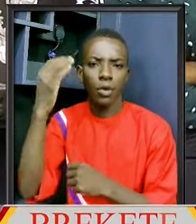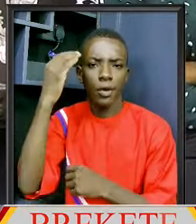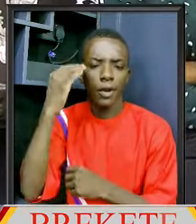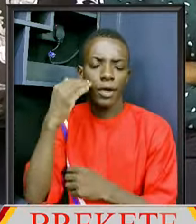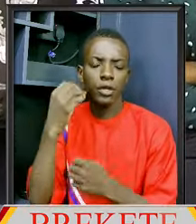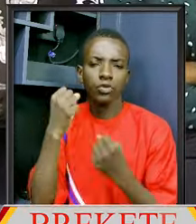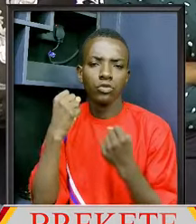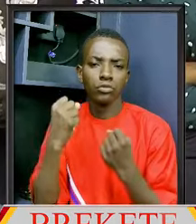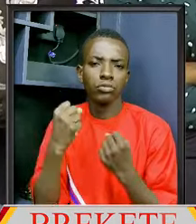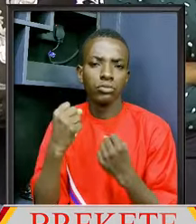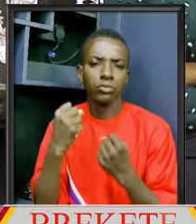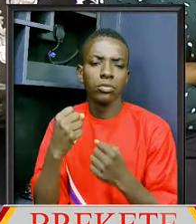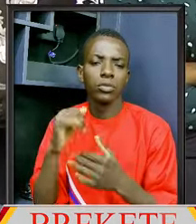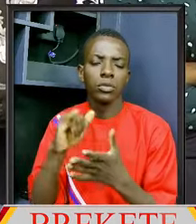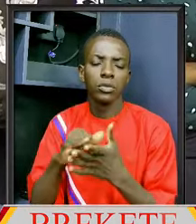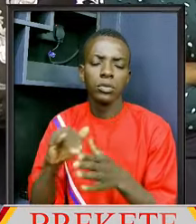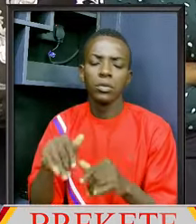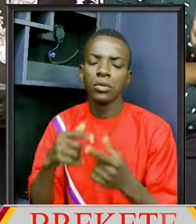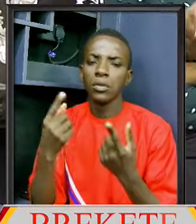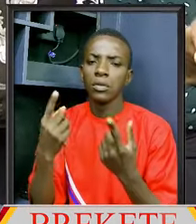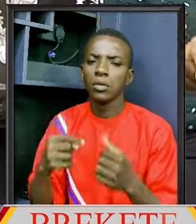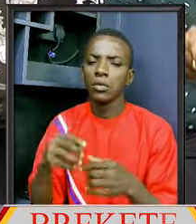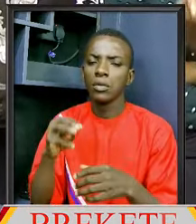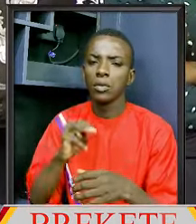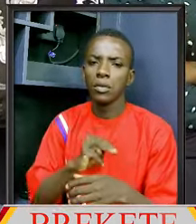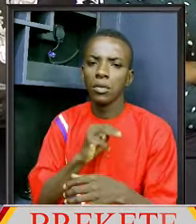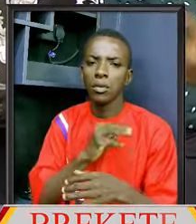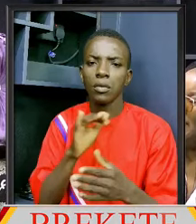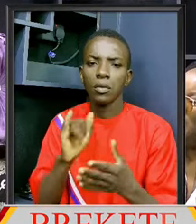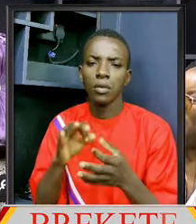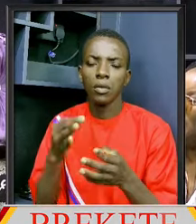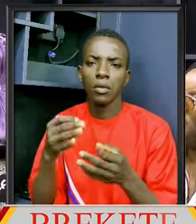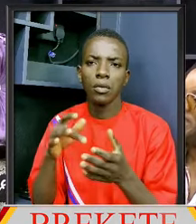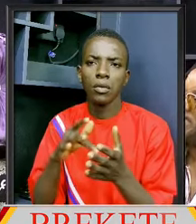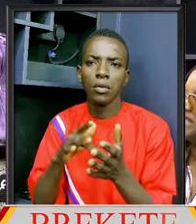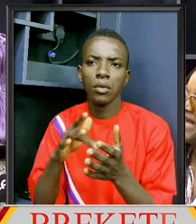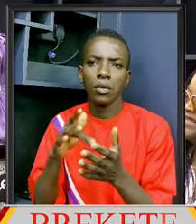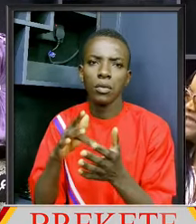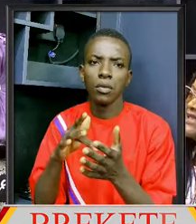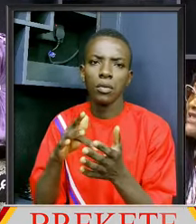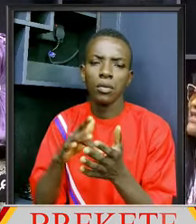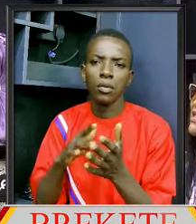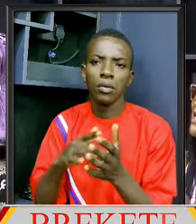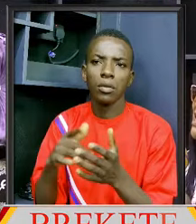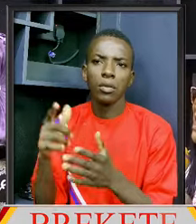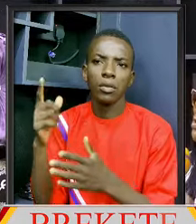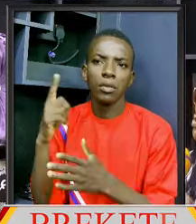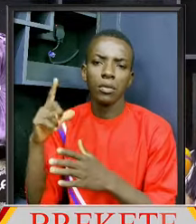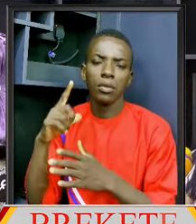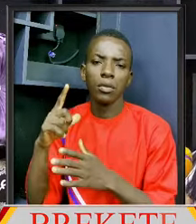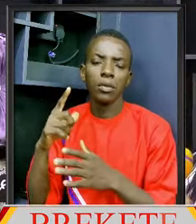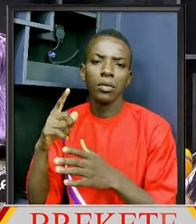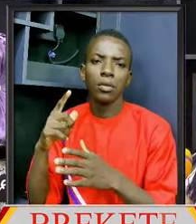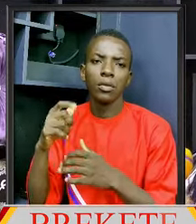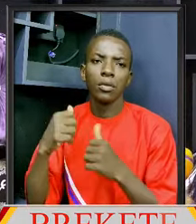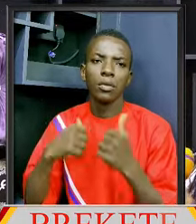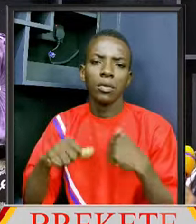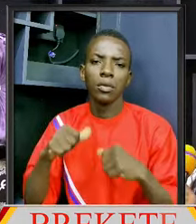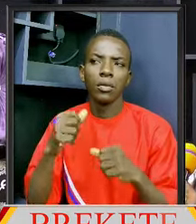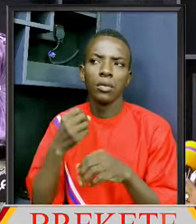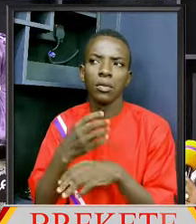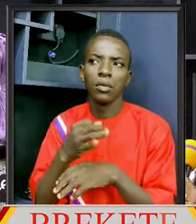strong. Now so you go become member of Medical Laboratory Scientists Council of